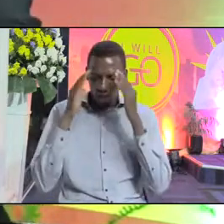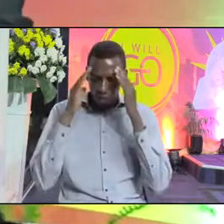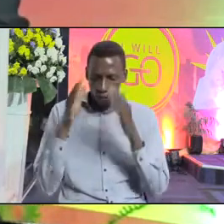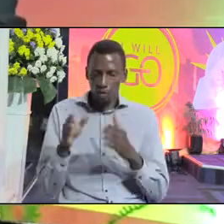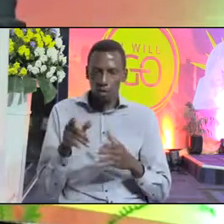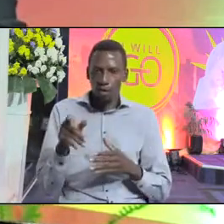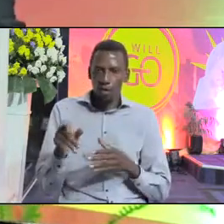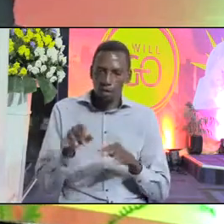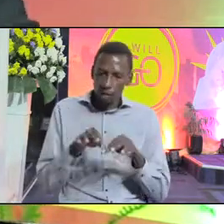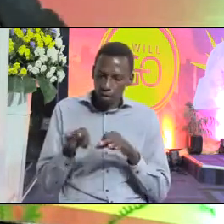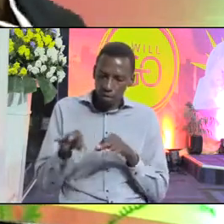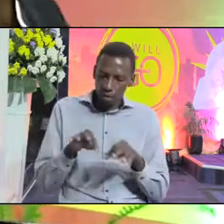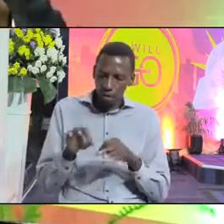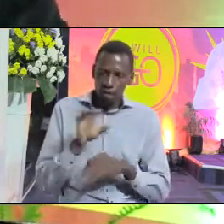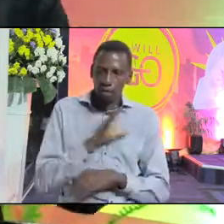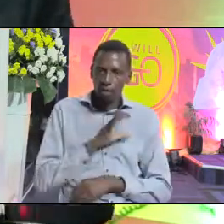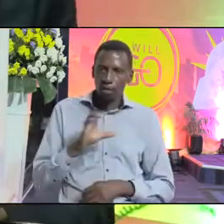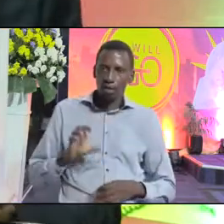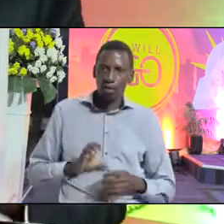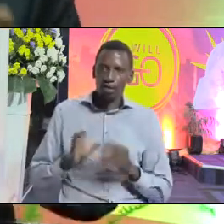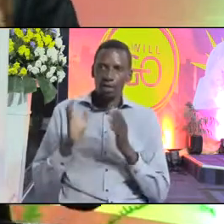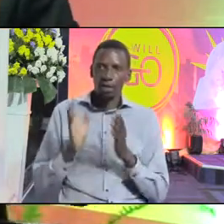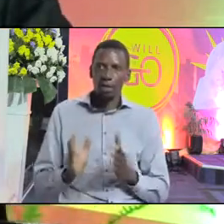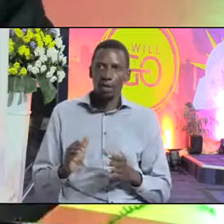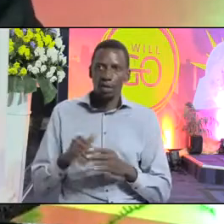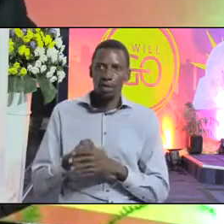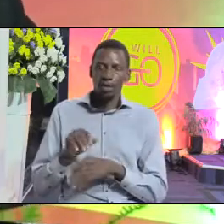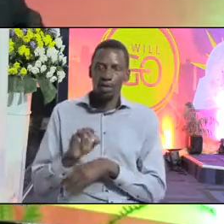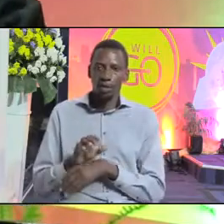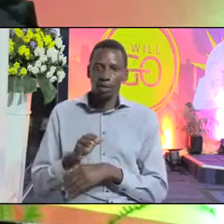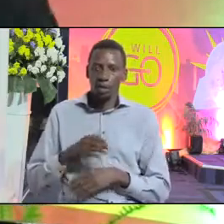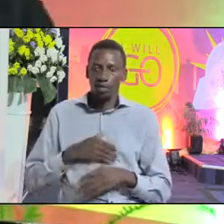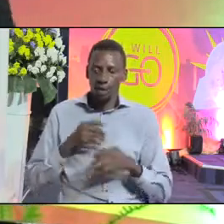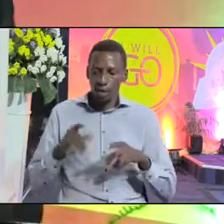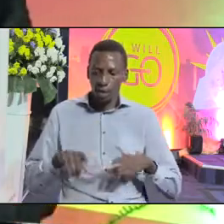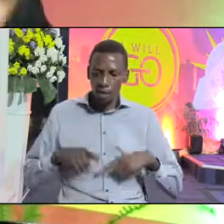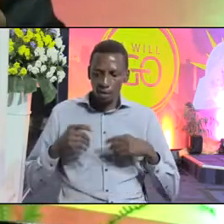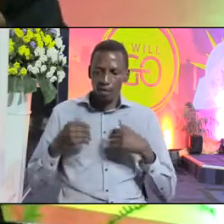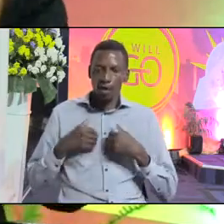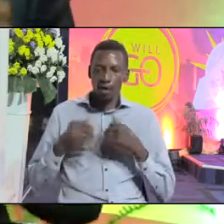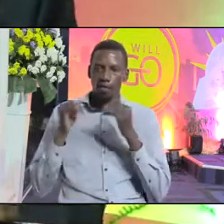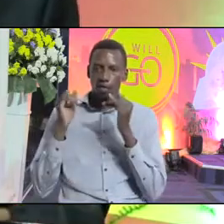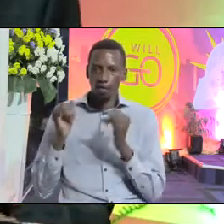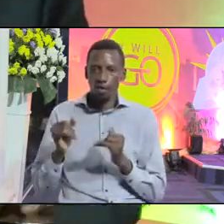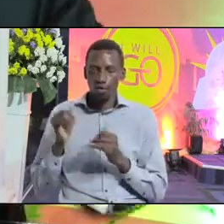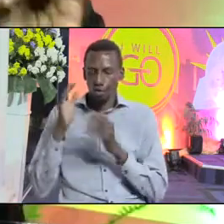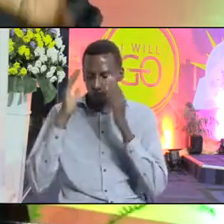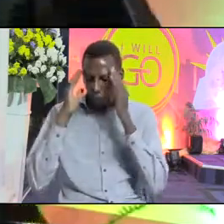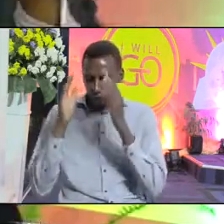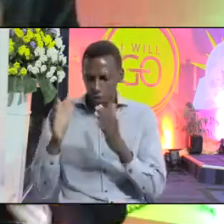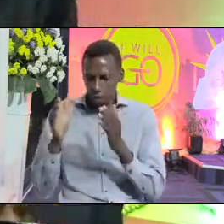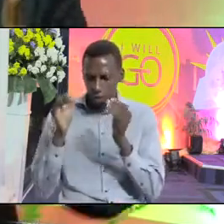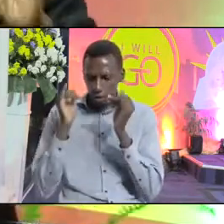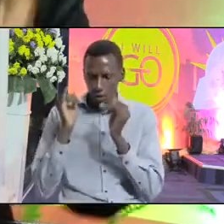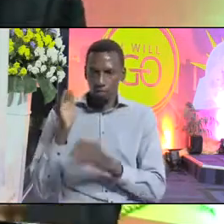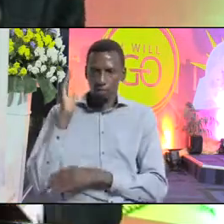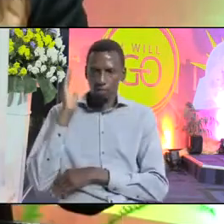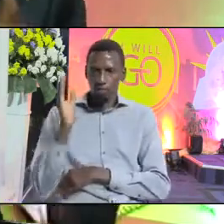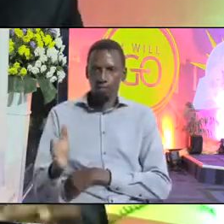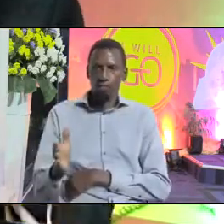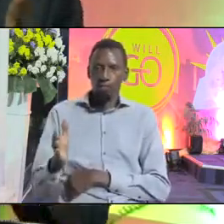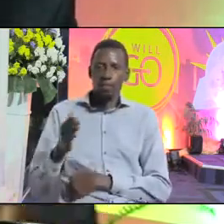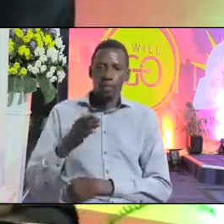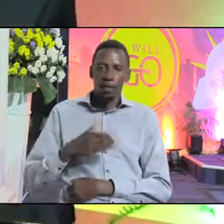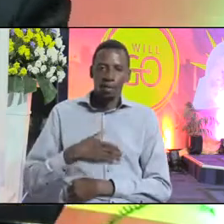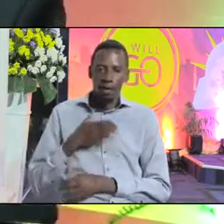defining Christianity. Hear me, church. He says, my life has a new focus. My life has a new direction. My purpose